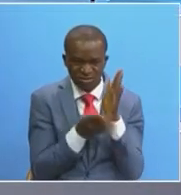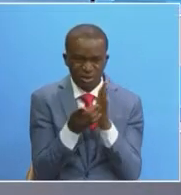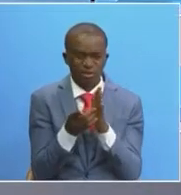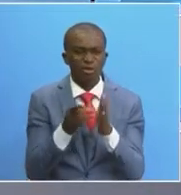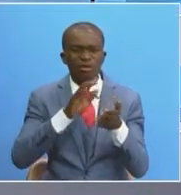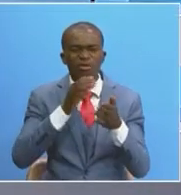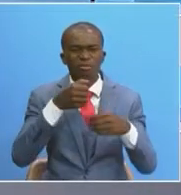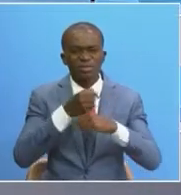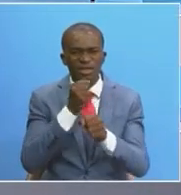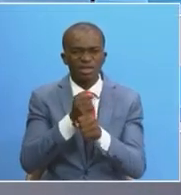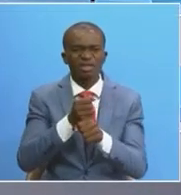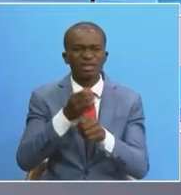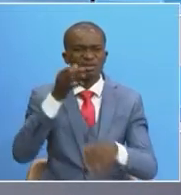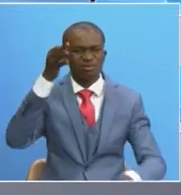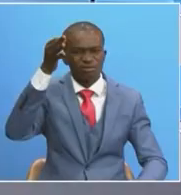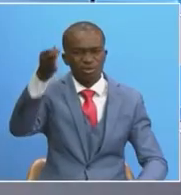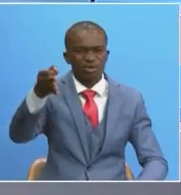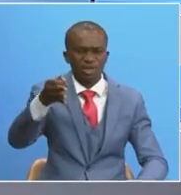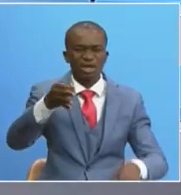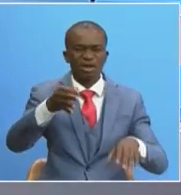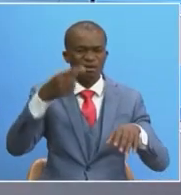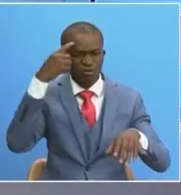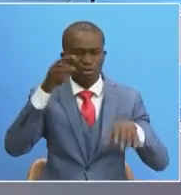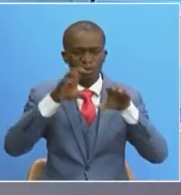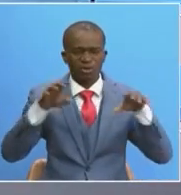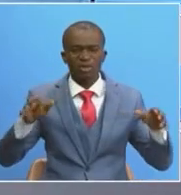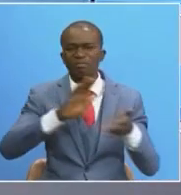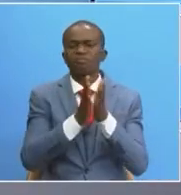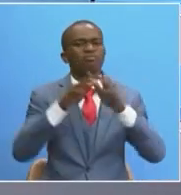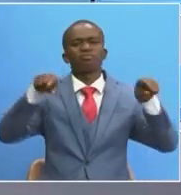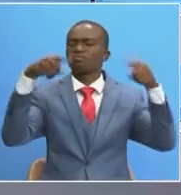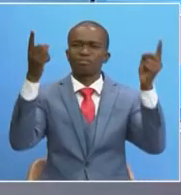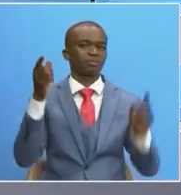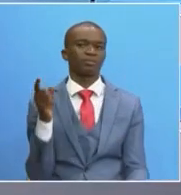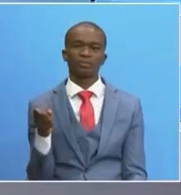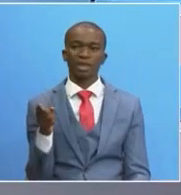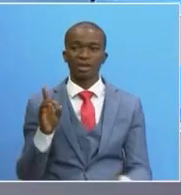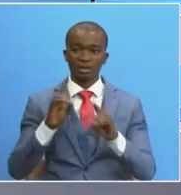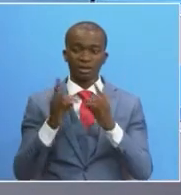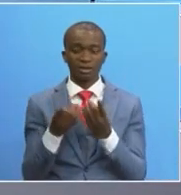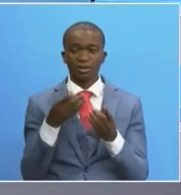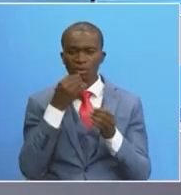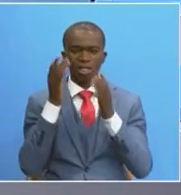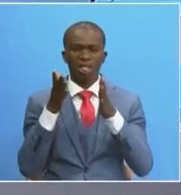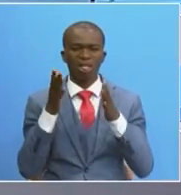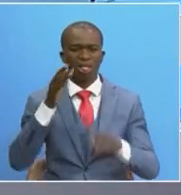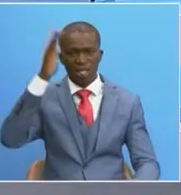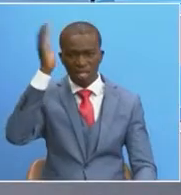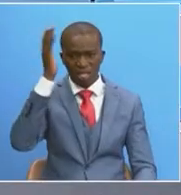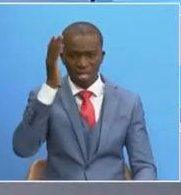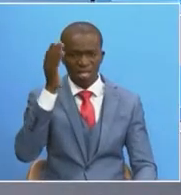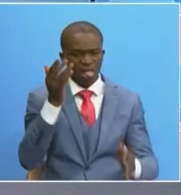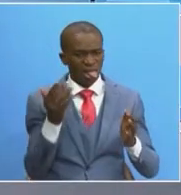future of the children. Tina Kabamba reports that Mr. Shaputu was speaking when hundreds of teachers in